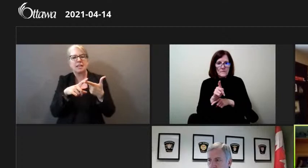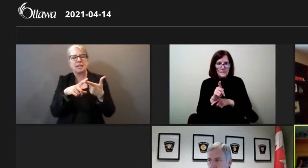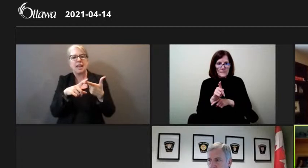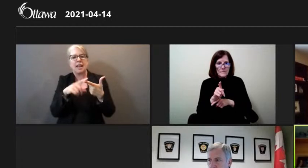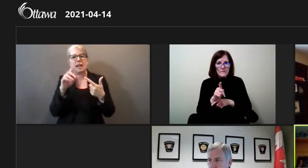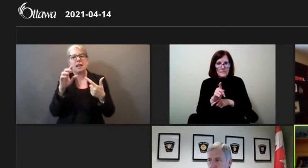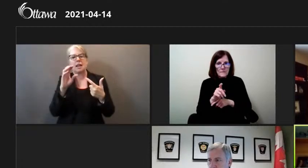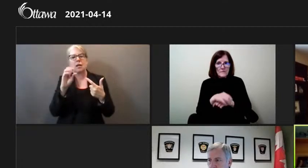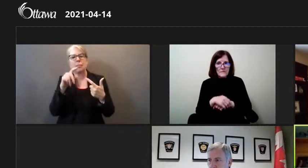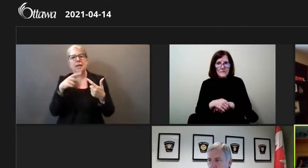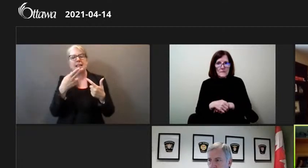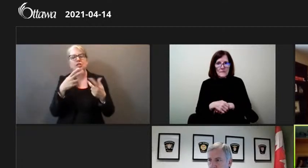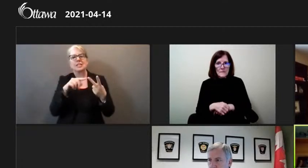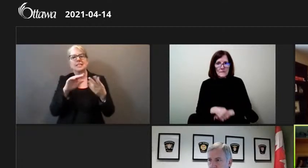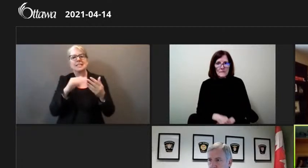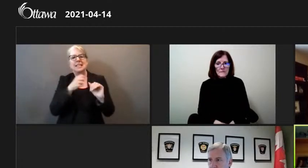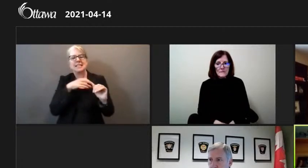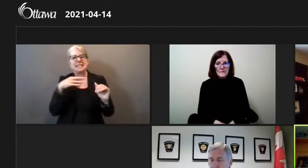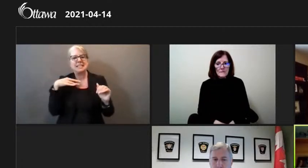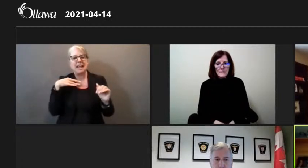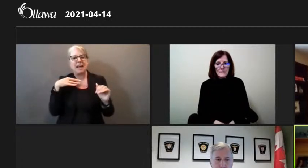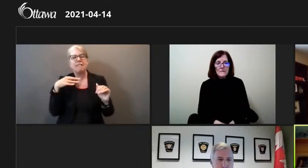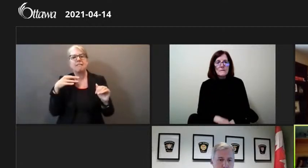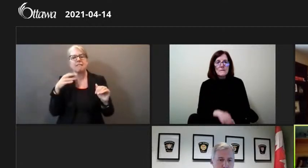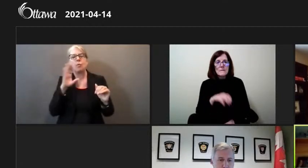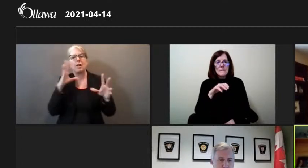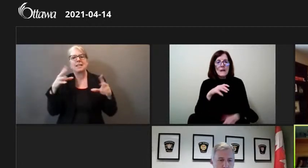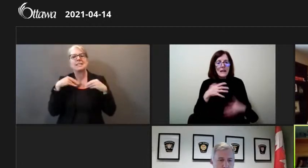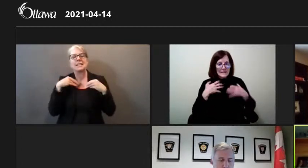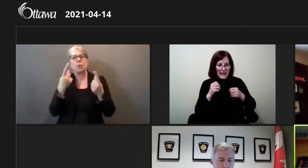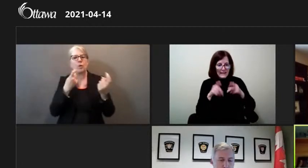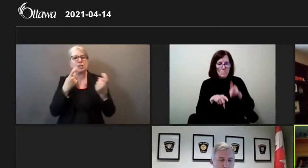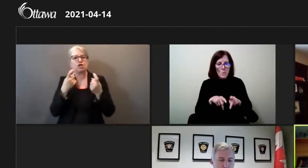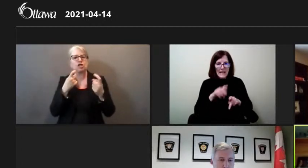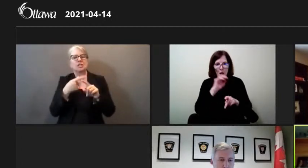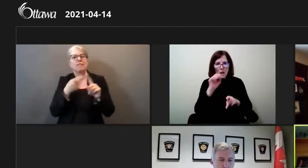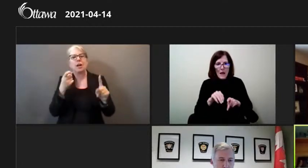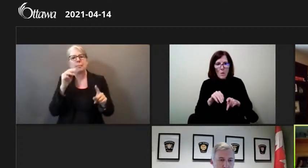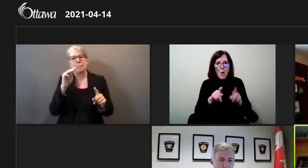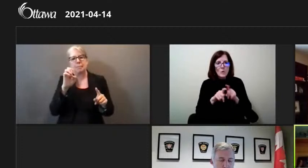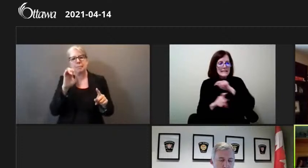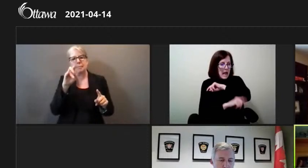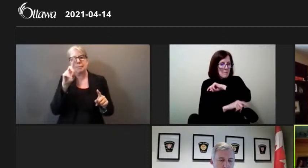OPH and city staff will take questions from the